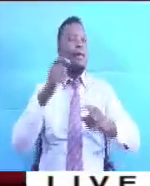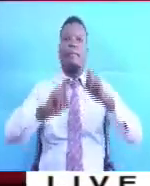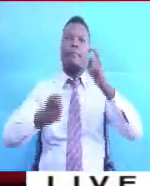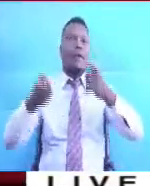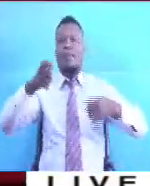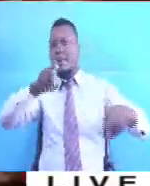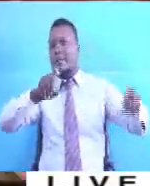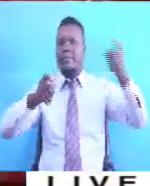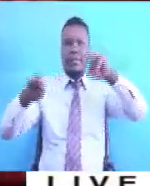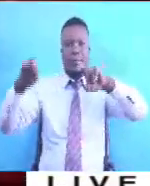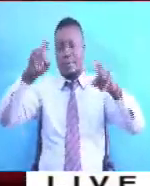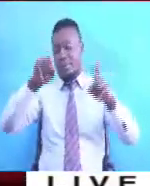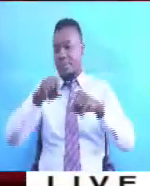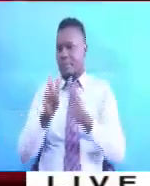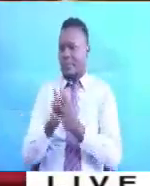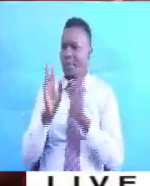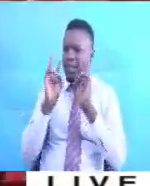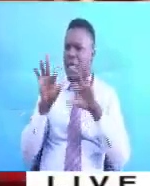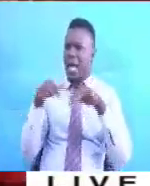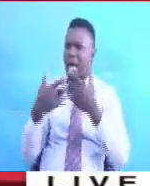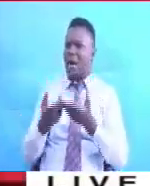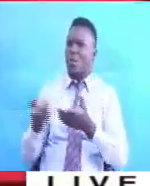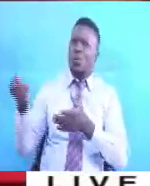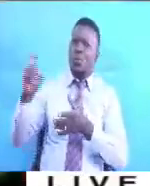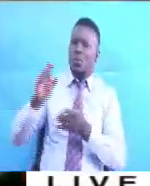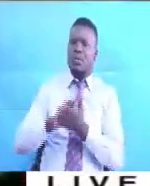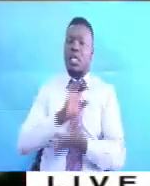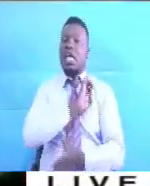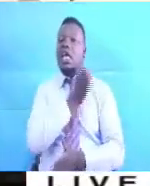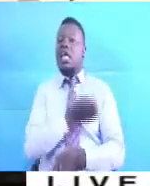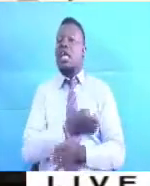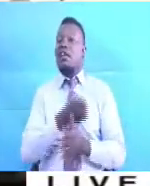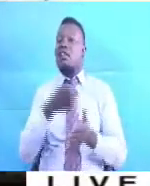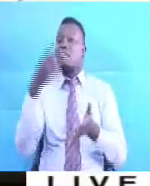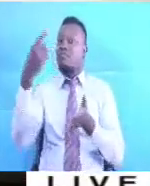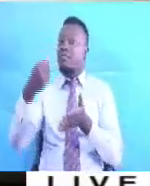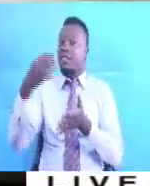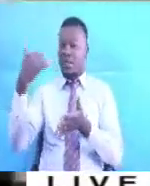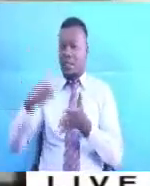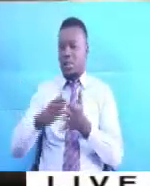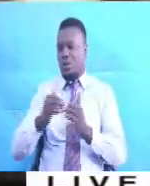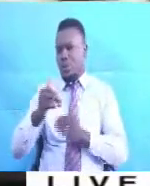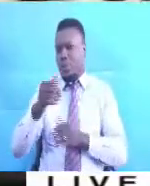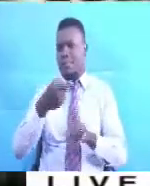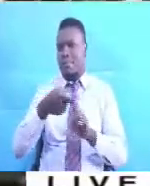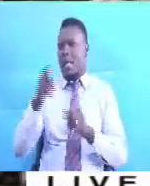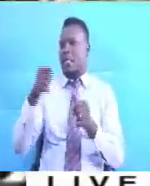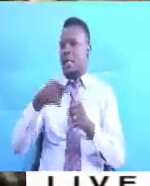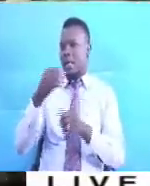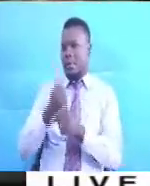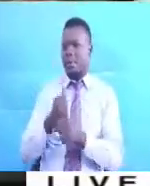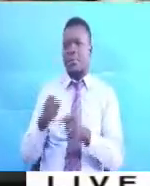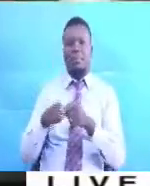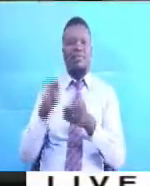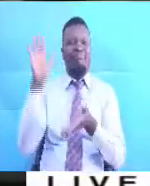called for the planned increase in the energy price cap that is due in April to be scrapped.